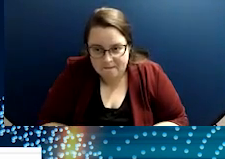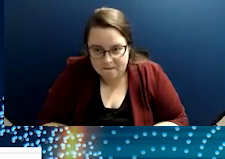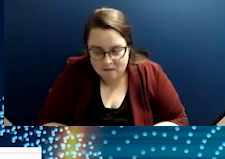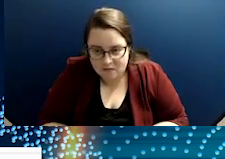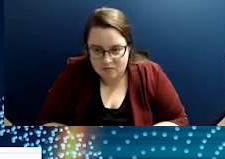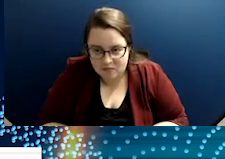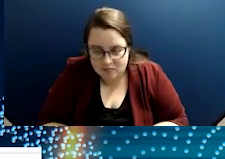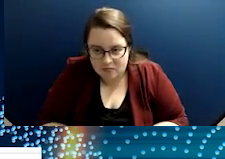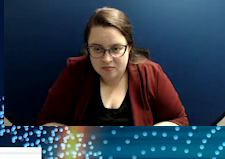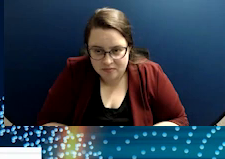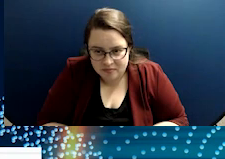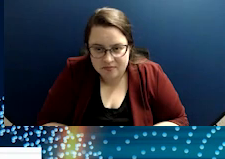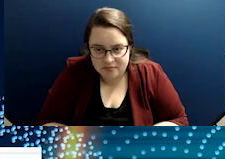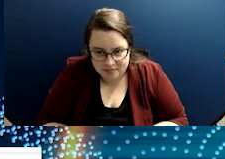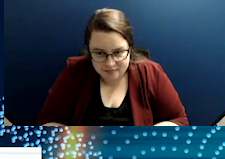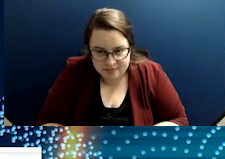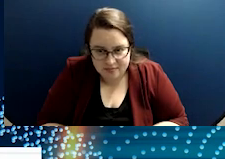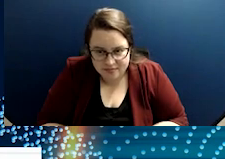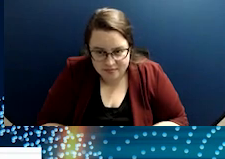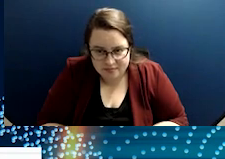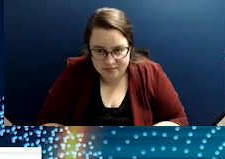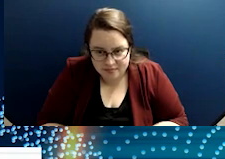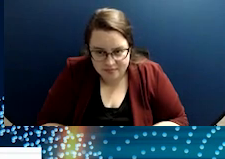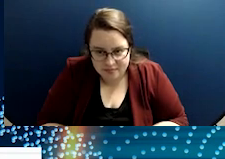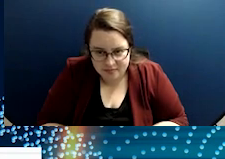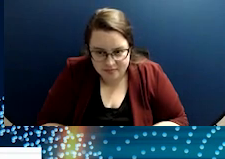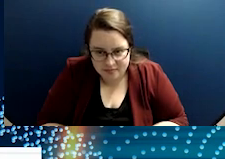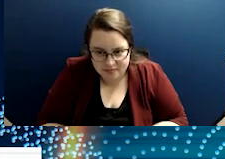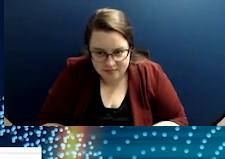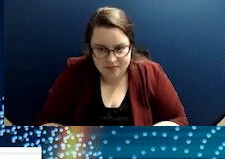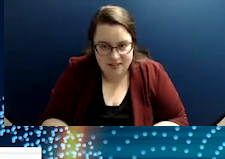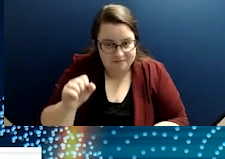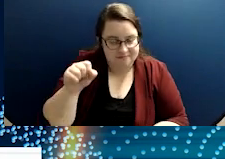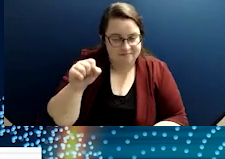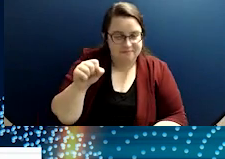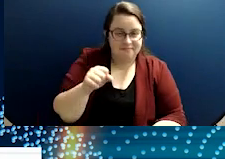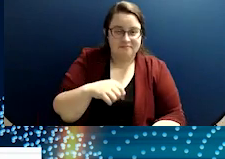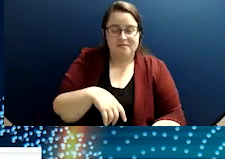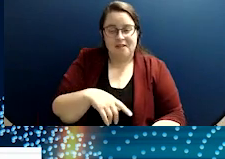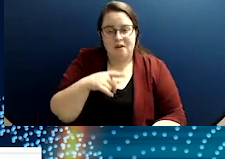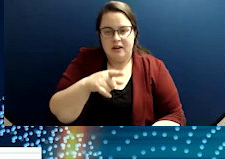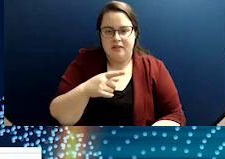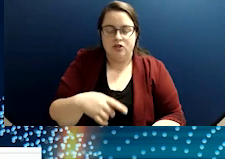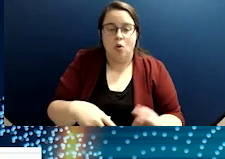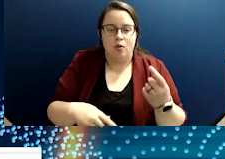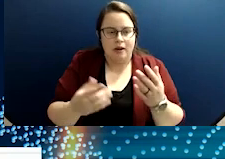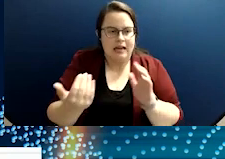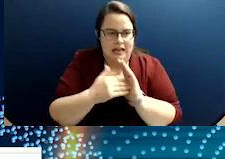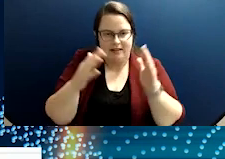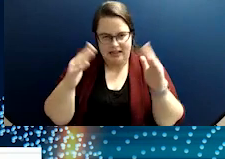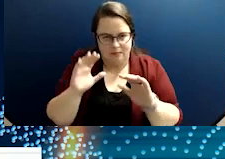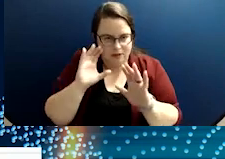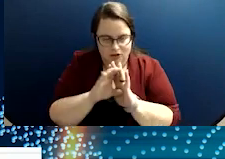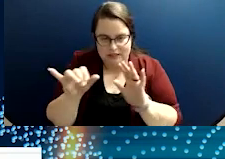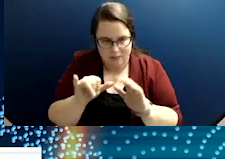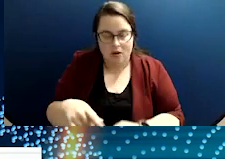another one here. Same thing. If you're in the room here, 1 for AI, 2 for human. And